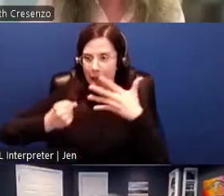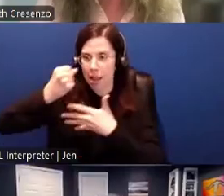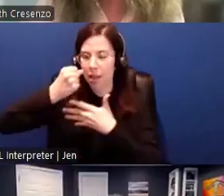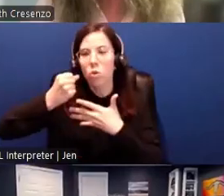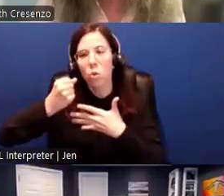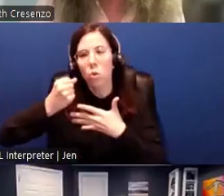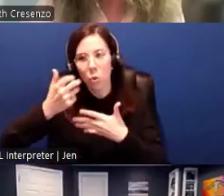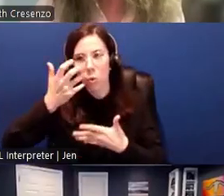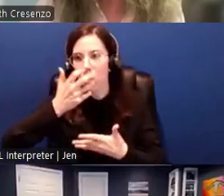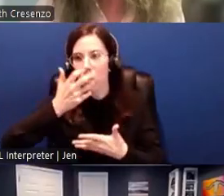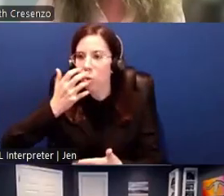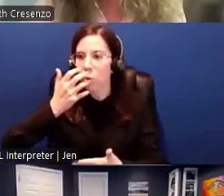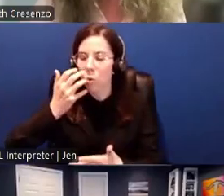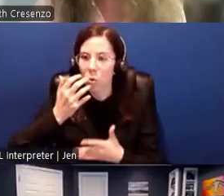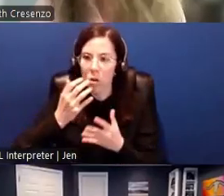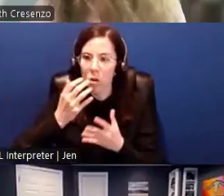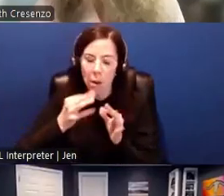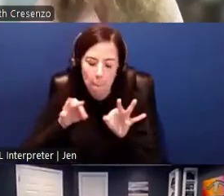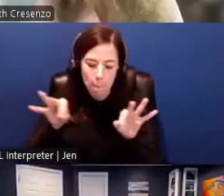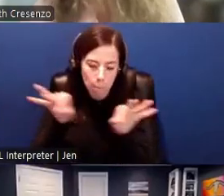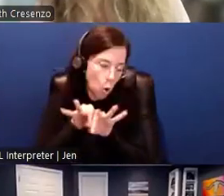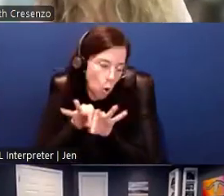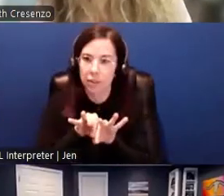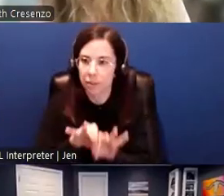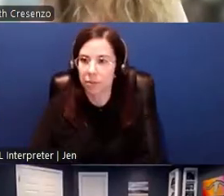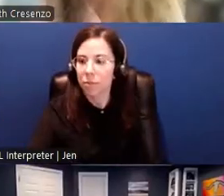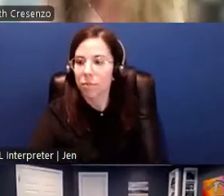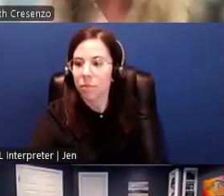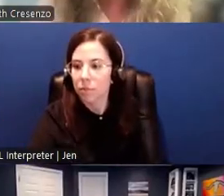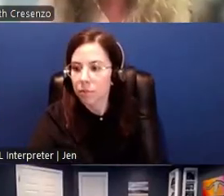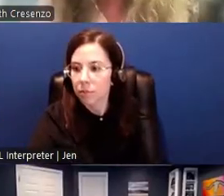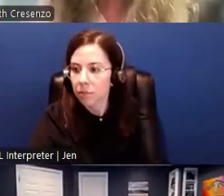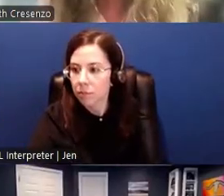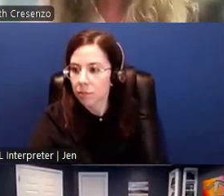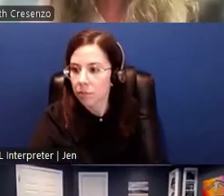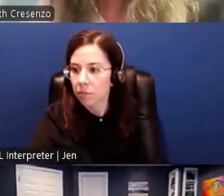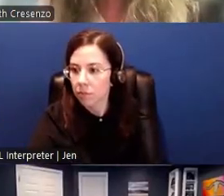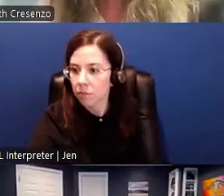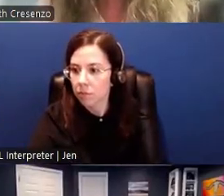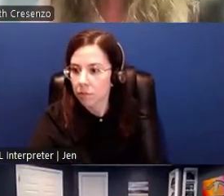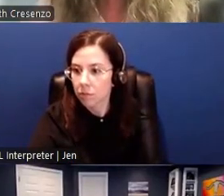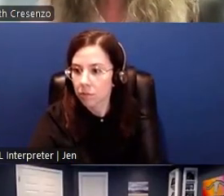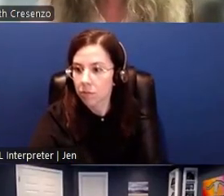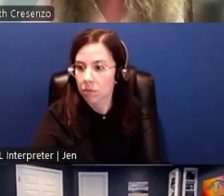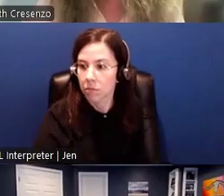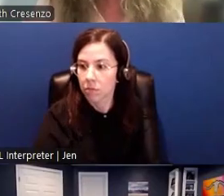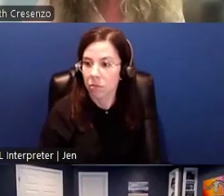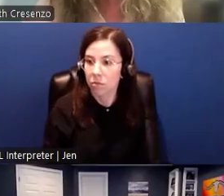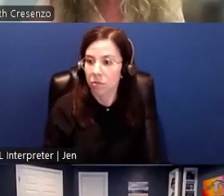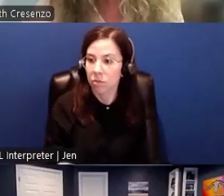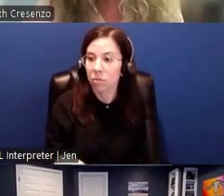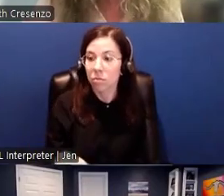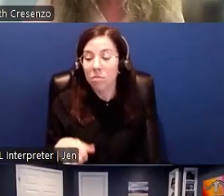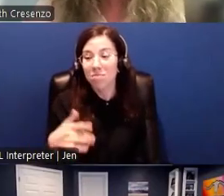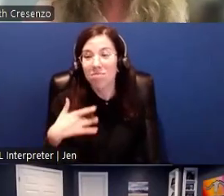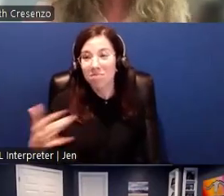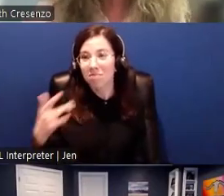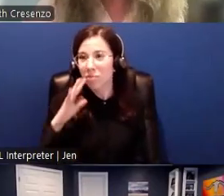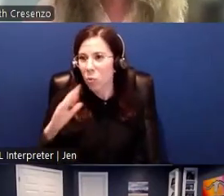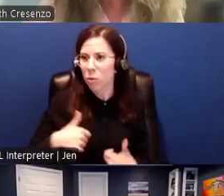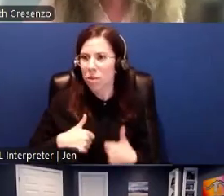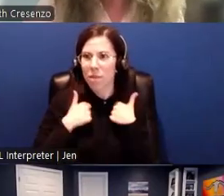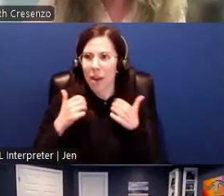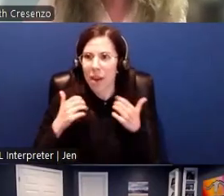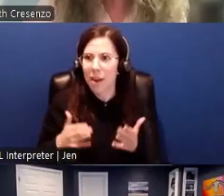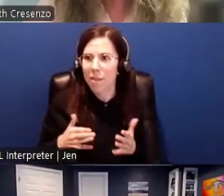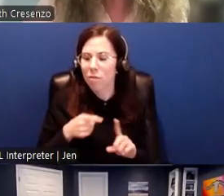it's very, very important. And a lot of the times you're going to have a survivor who